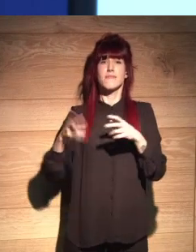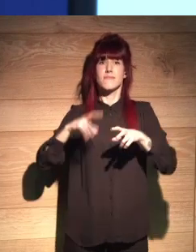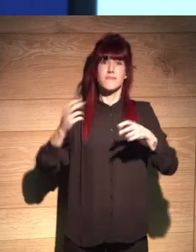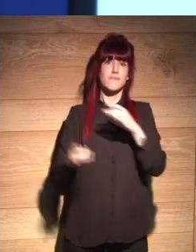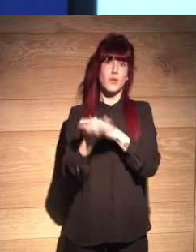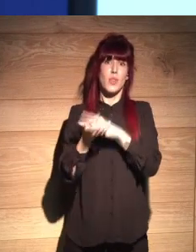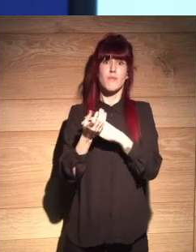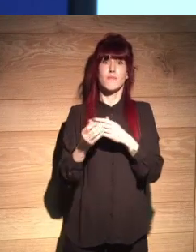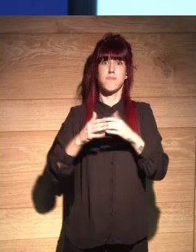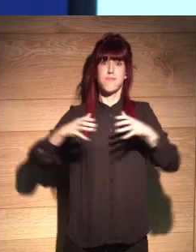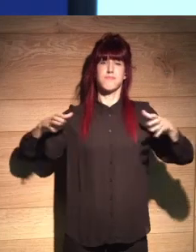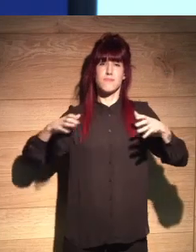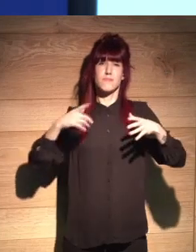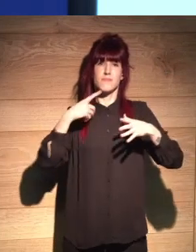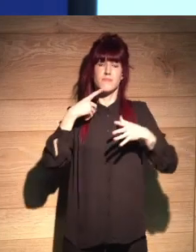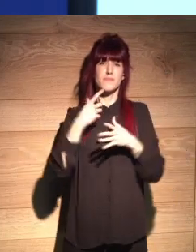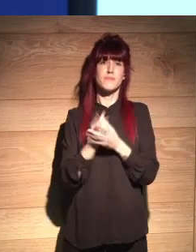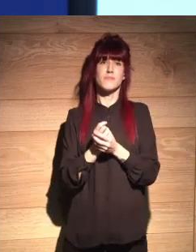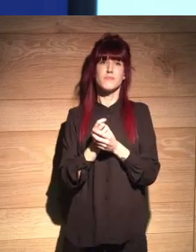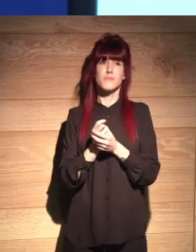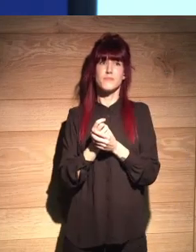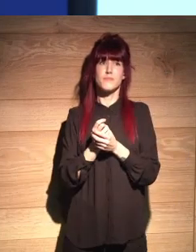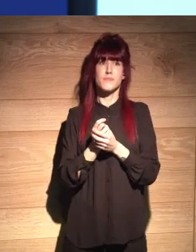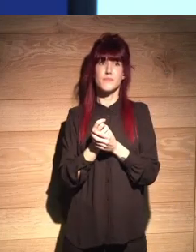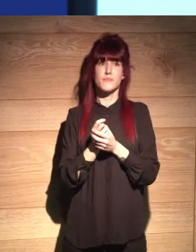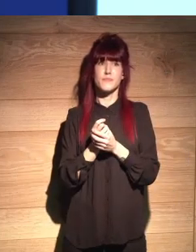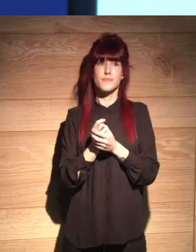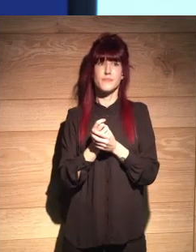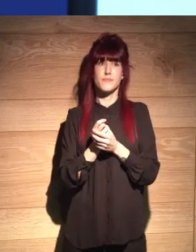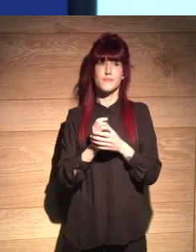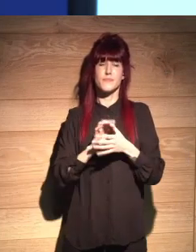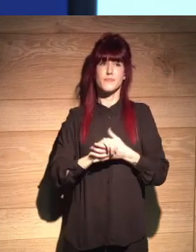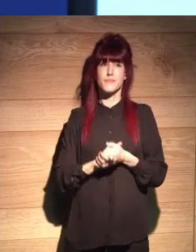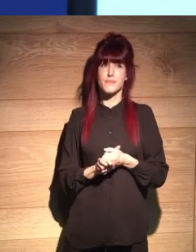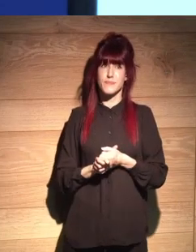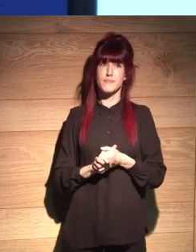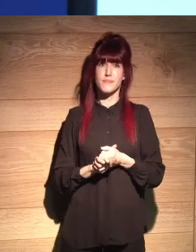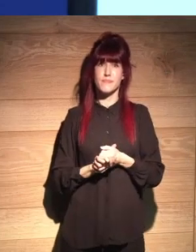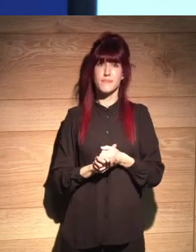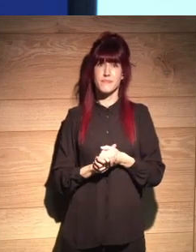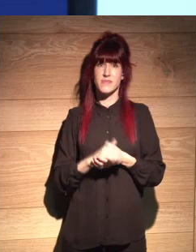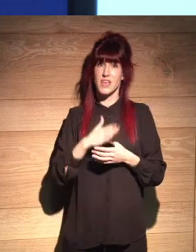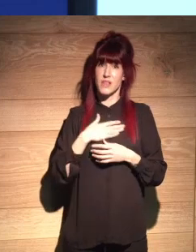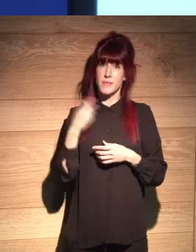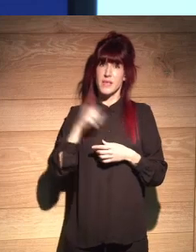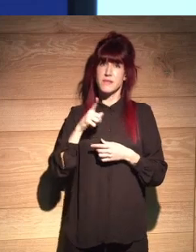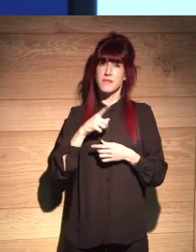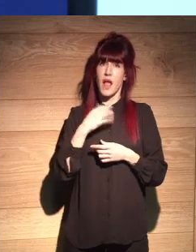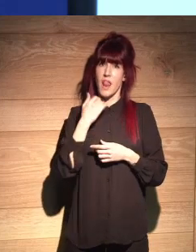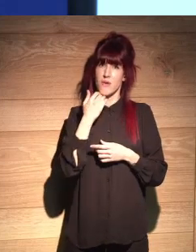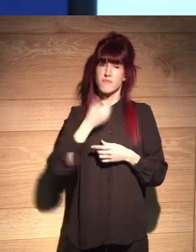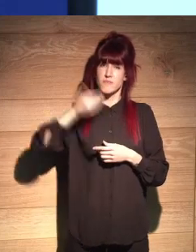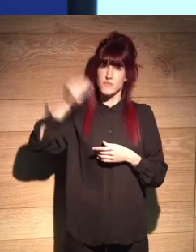I think one other thing about this report was very interesting, and I want to highlight it. This